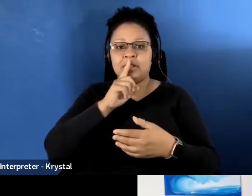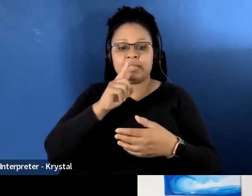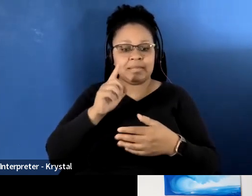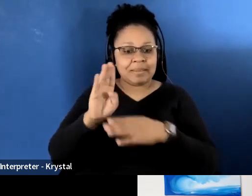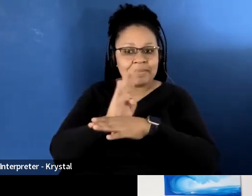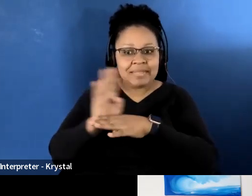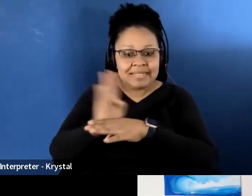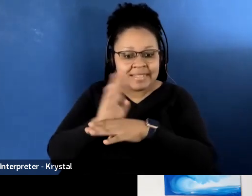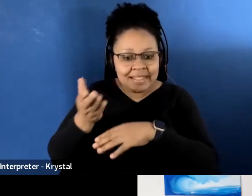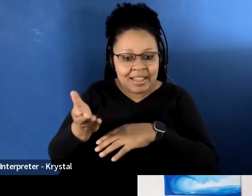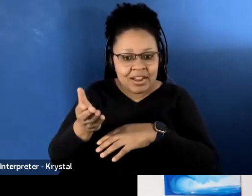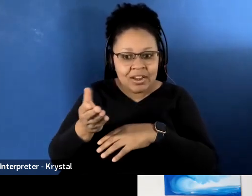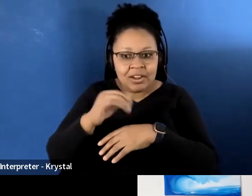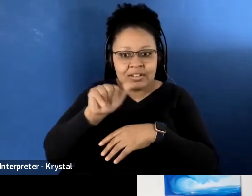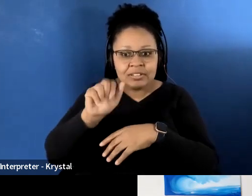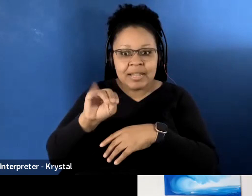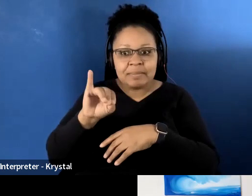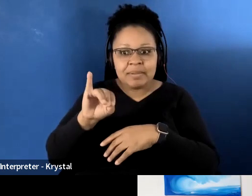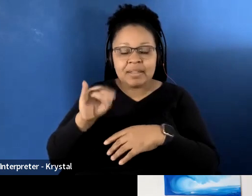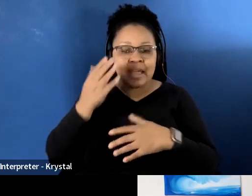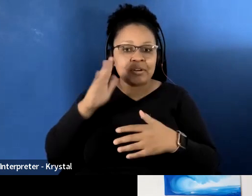Jamie. I don't know where you left off.